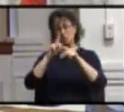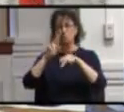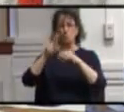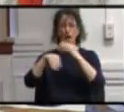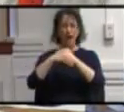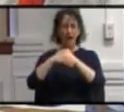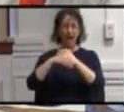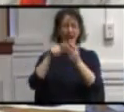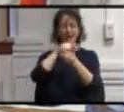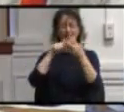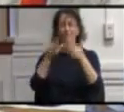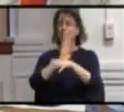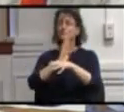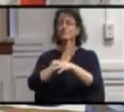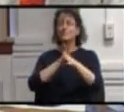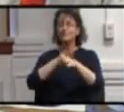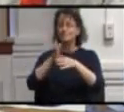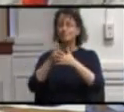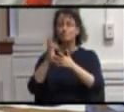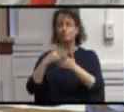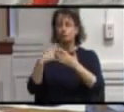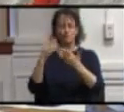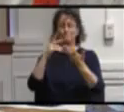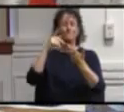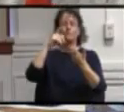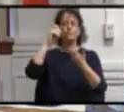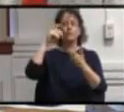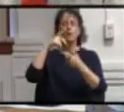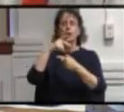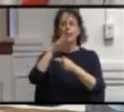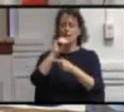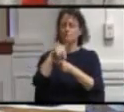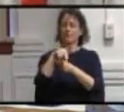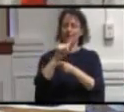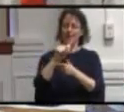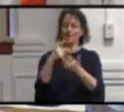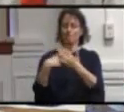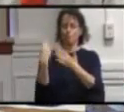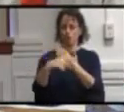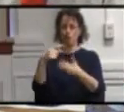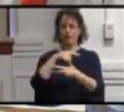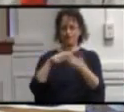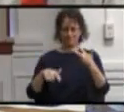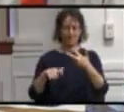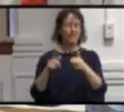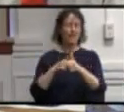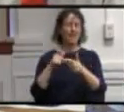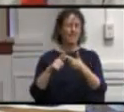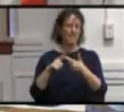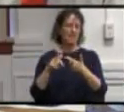and University of Connecticut and Edward J. Collins Center at UMass Boston to that advertising list.